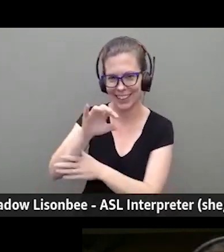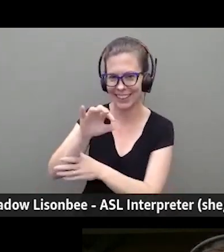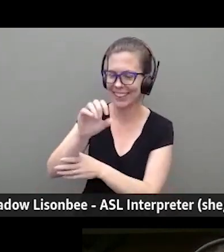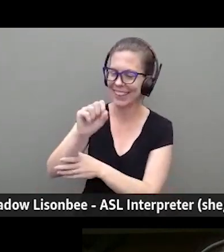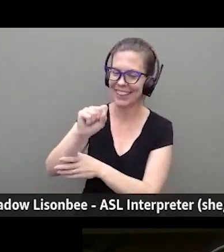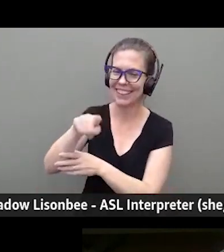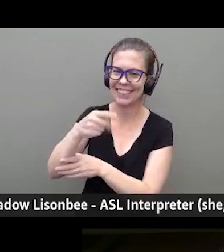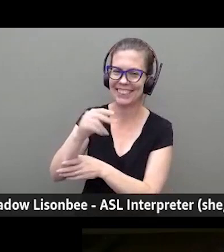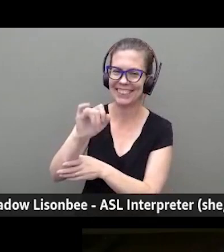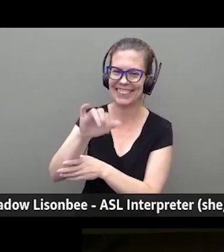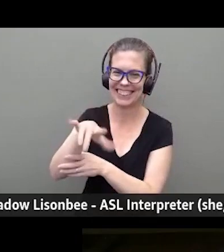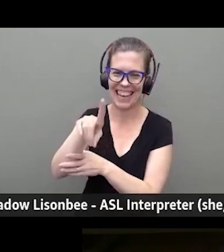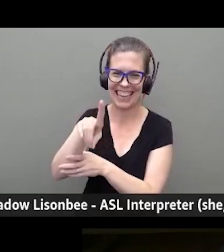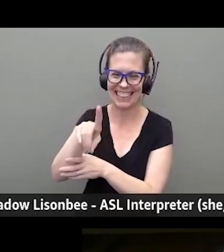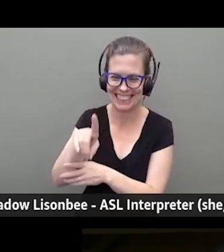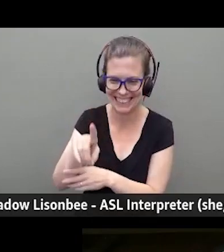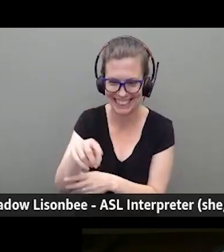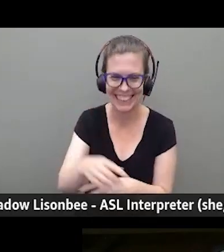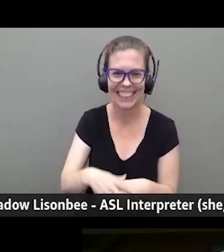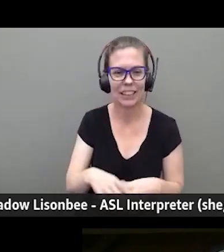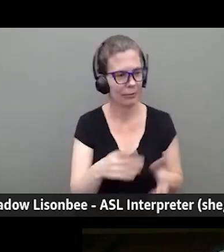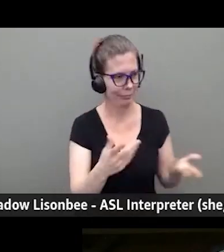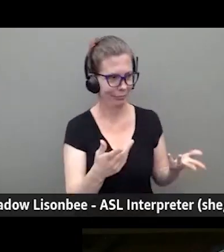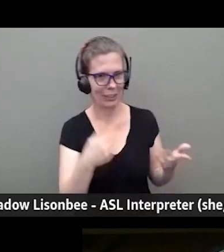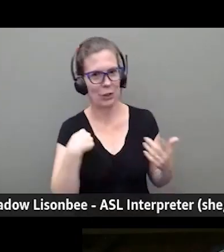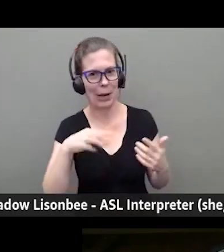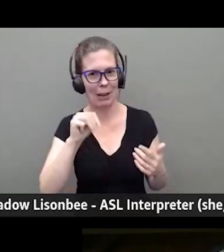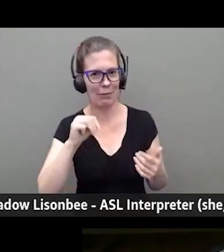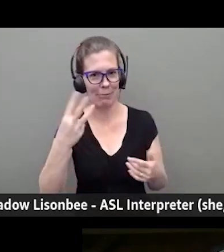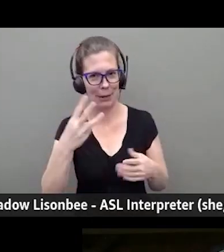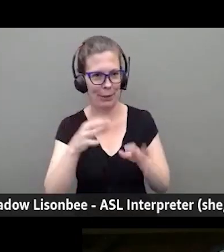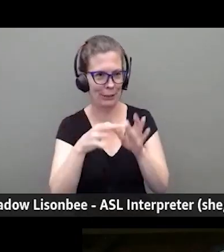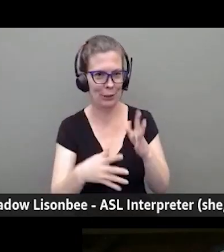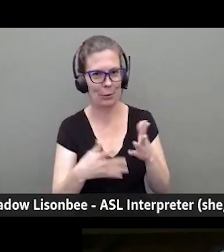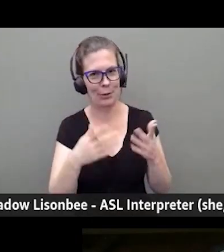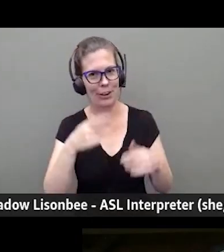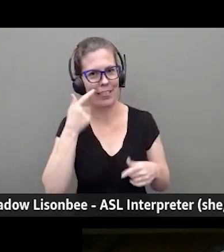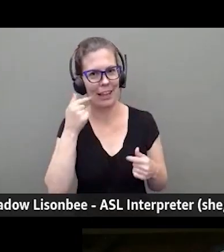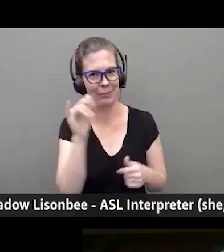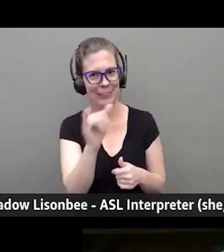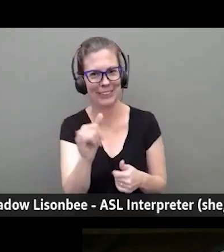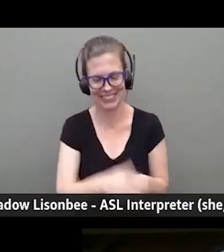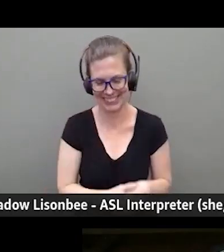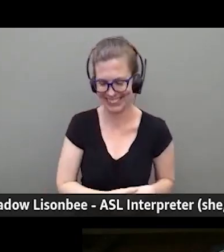Okay. That's... You've even got Meadow laughing on that one over there.